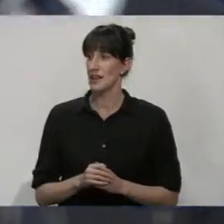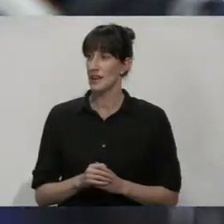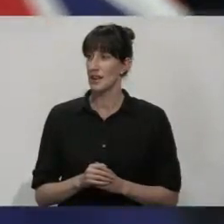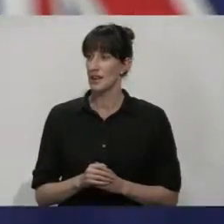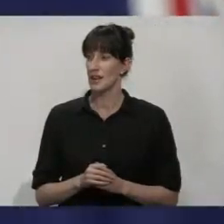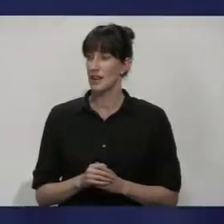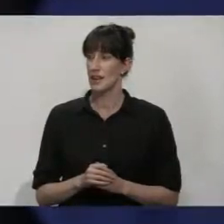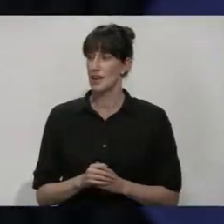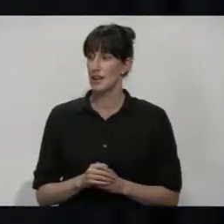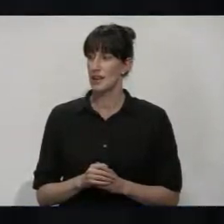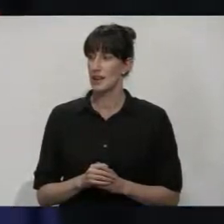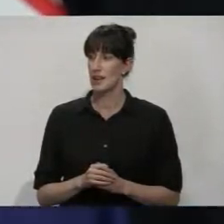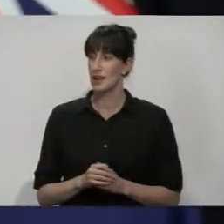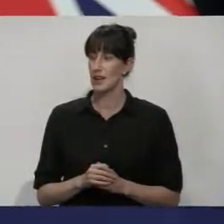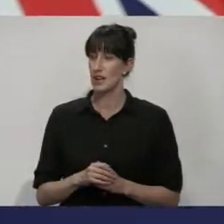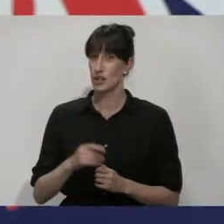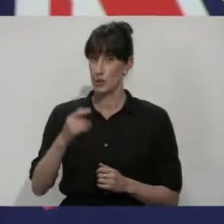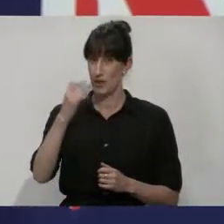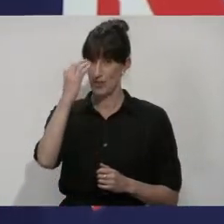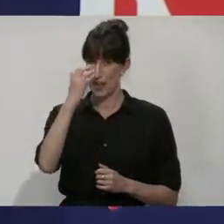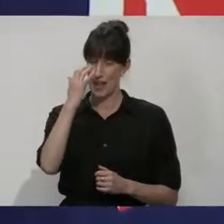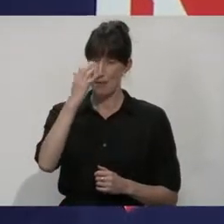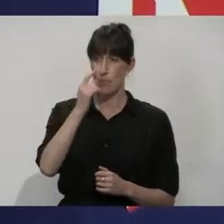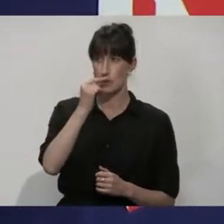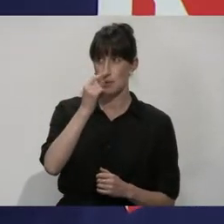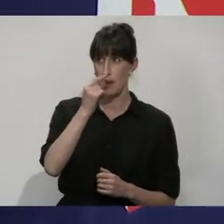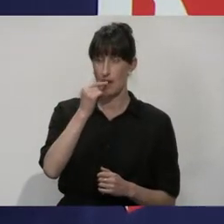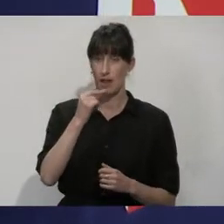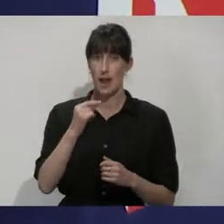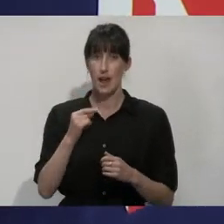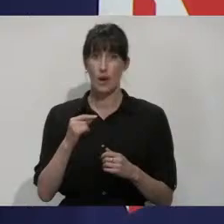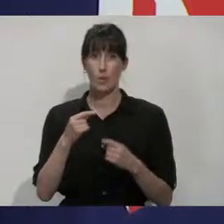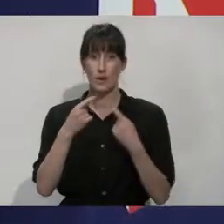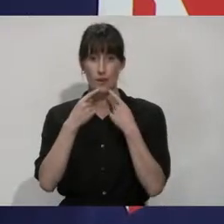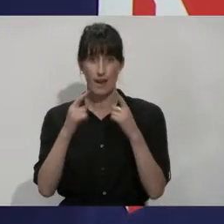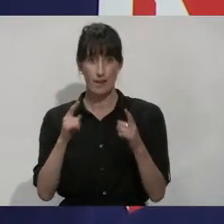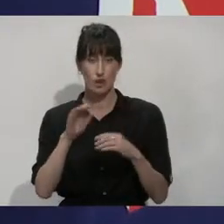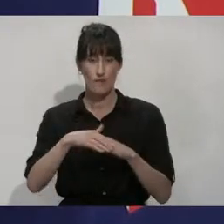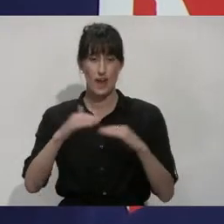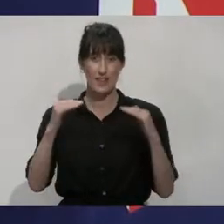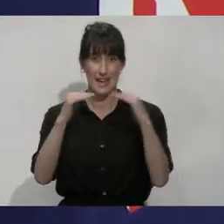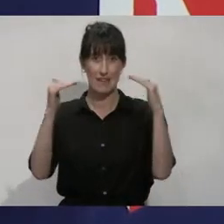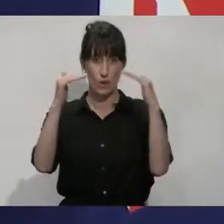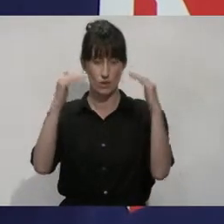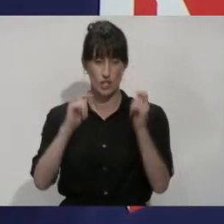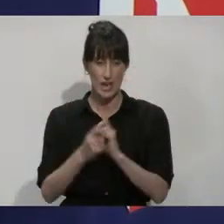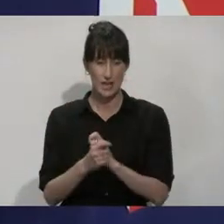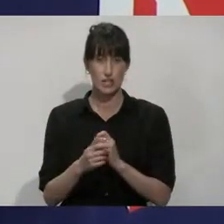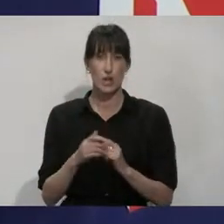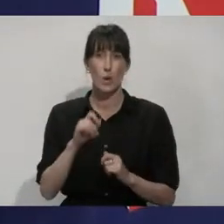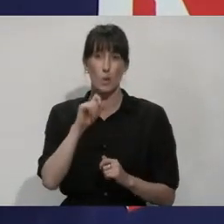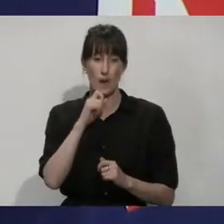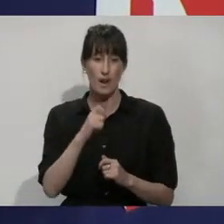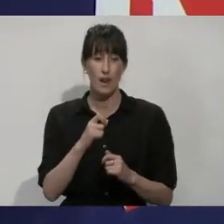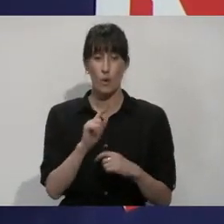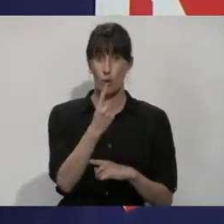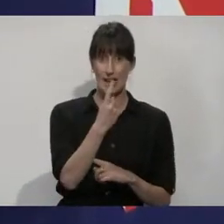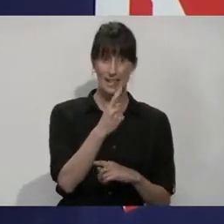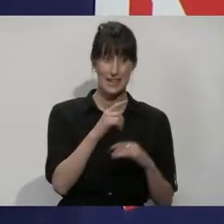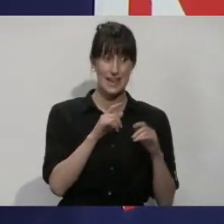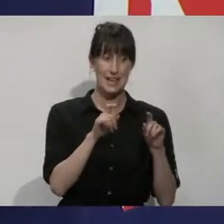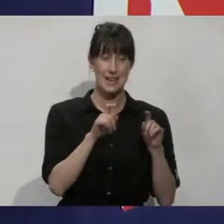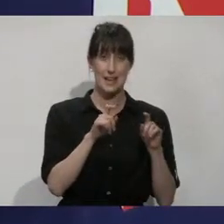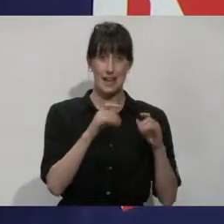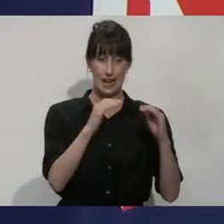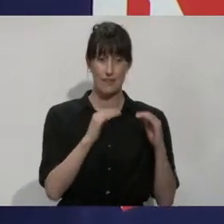level 3 and then the rest of the country in level 2? Look, it really depends on the circumstances of any potential future cases that